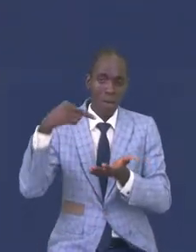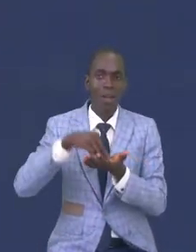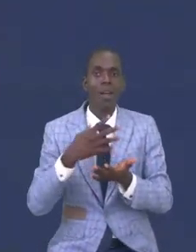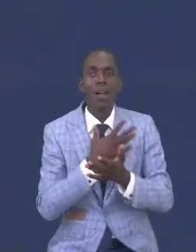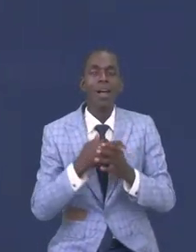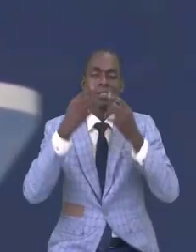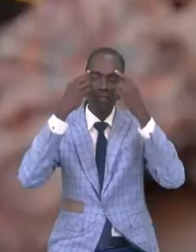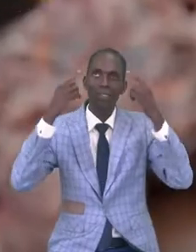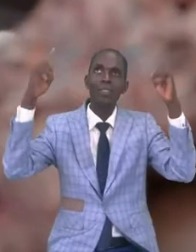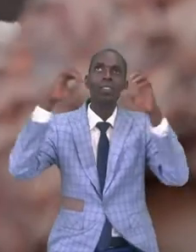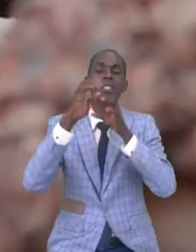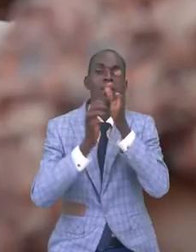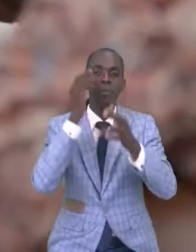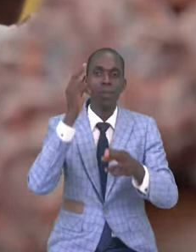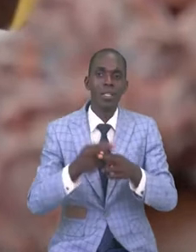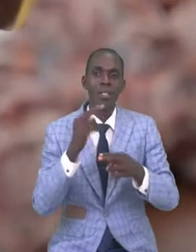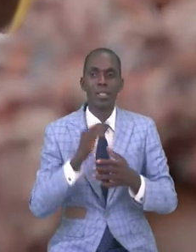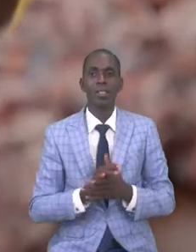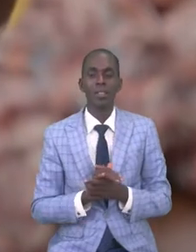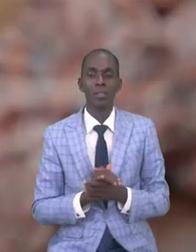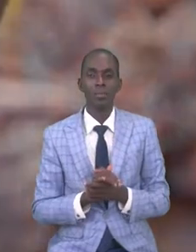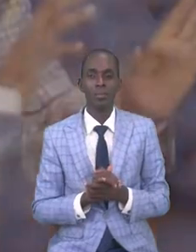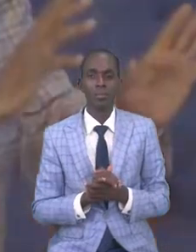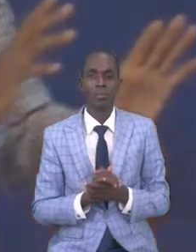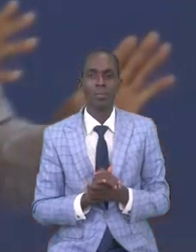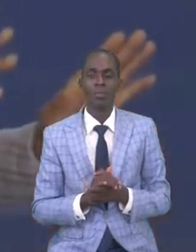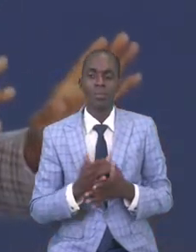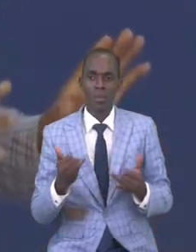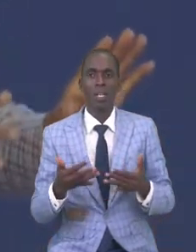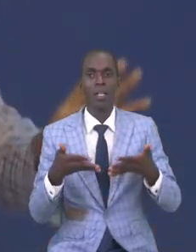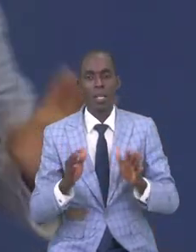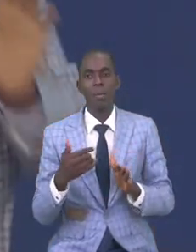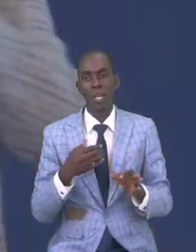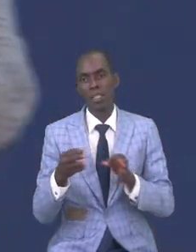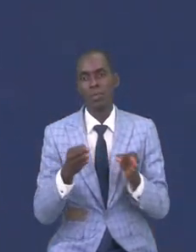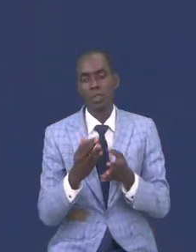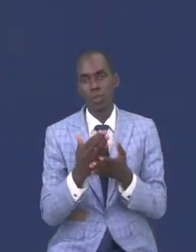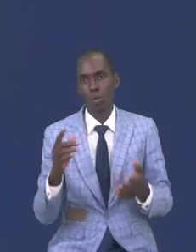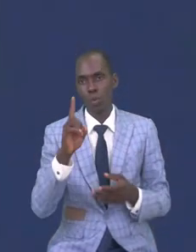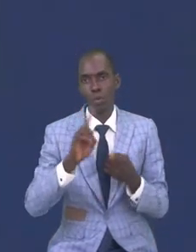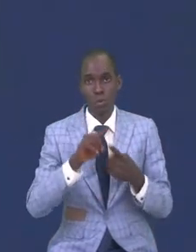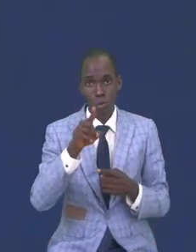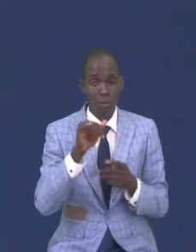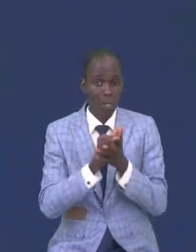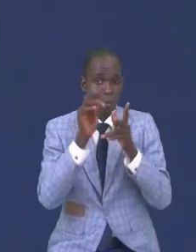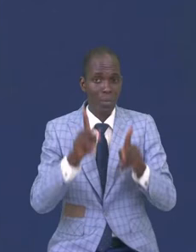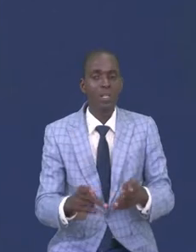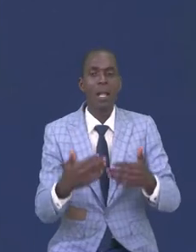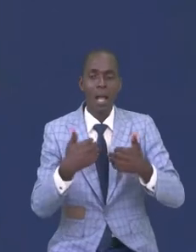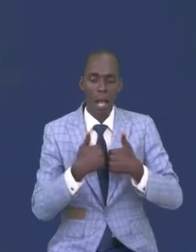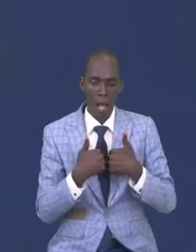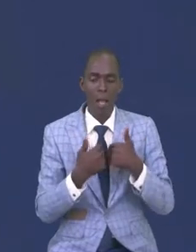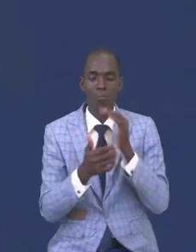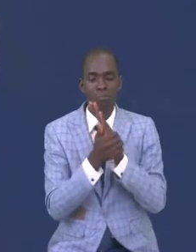in Jesus' name. And let me tell you about somebody. He had potential.